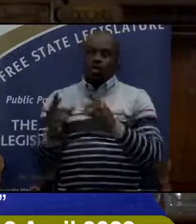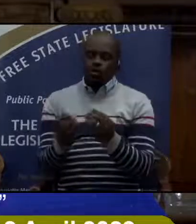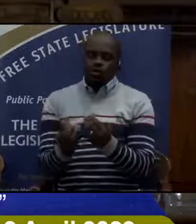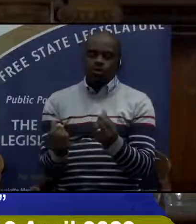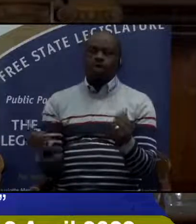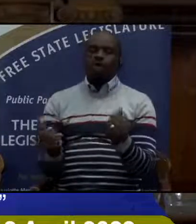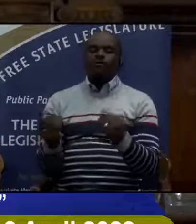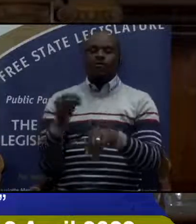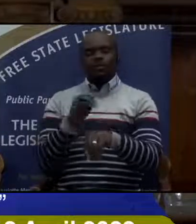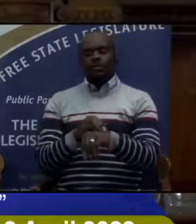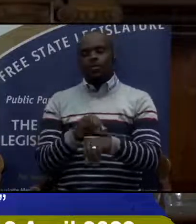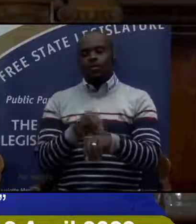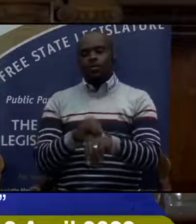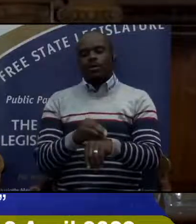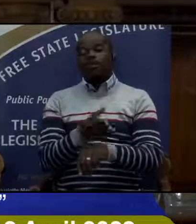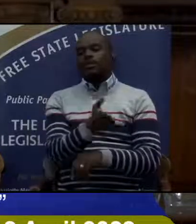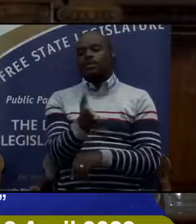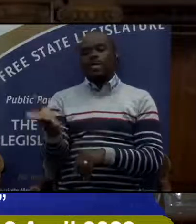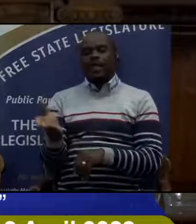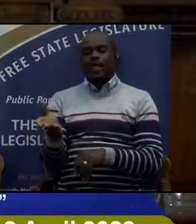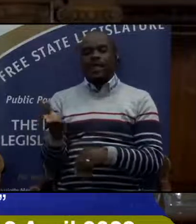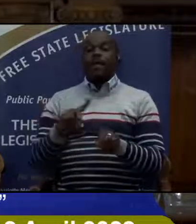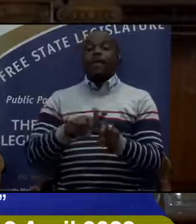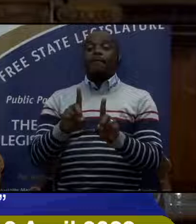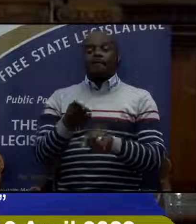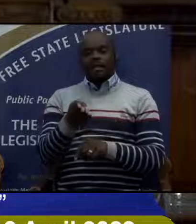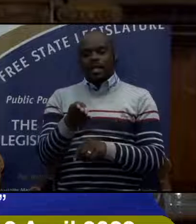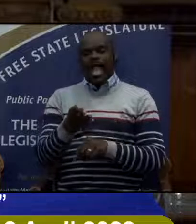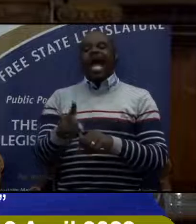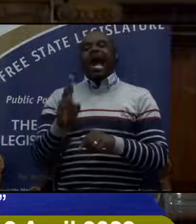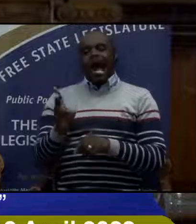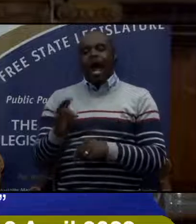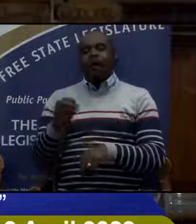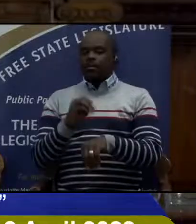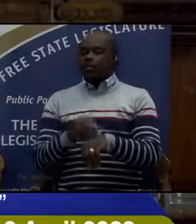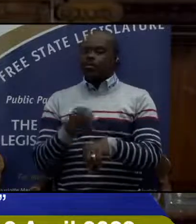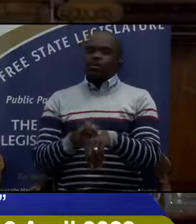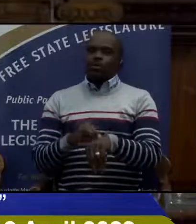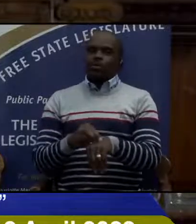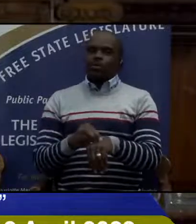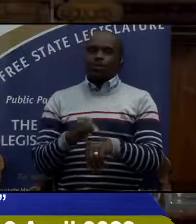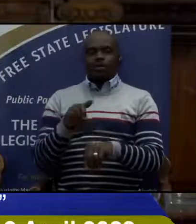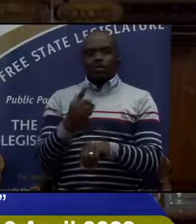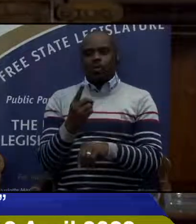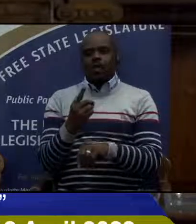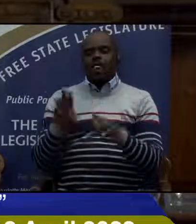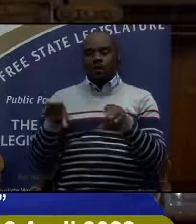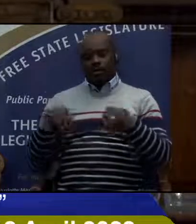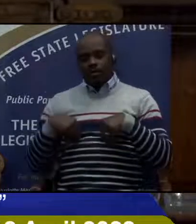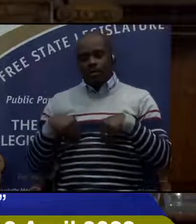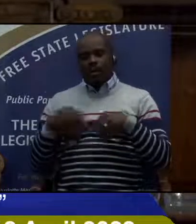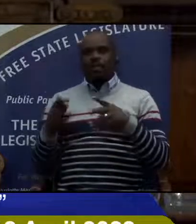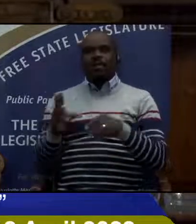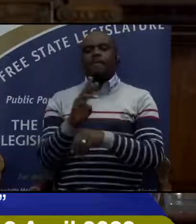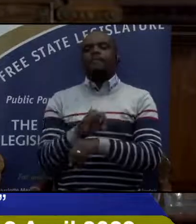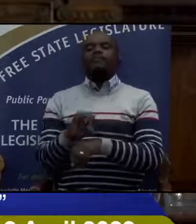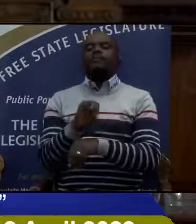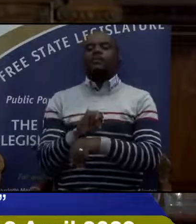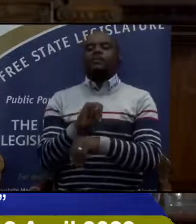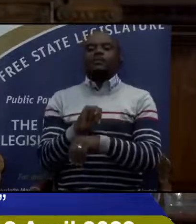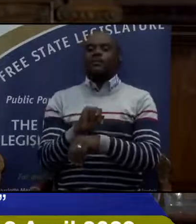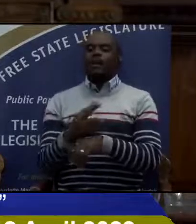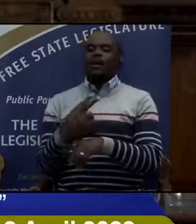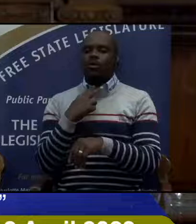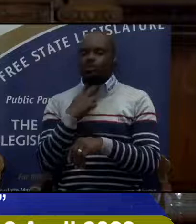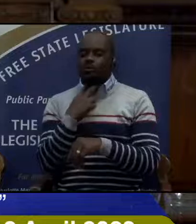This is what the district development model is. Just another confession that municipalities have failed and now the burden will be on the next level to fix it.